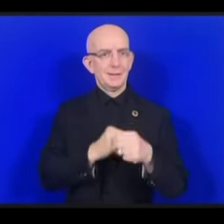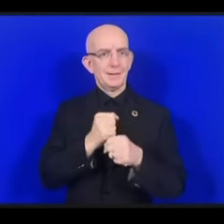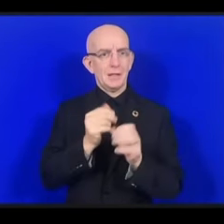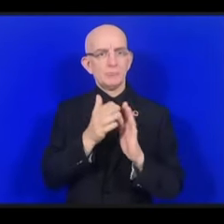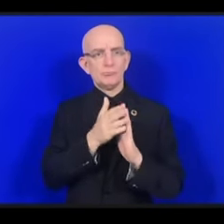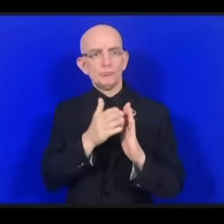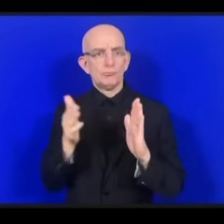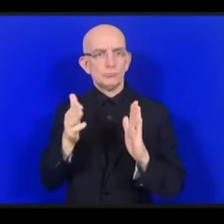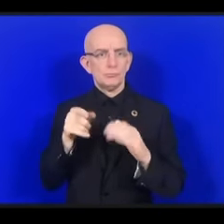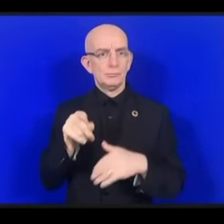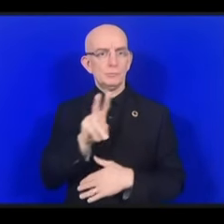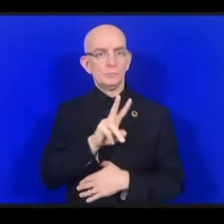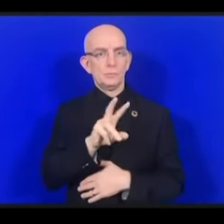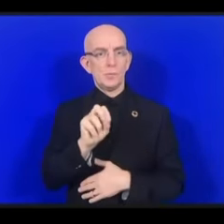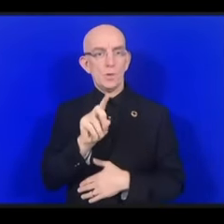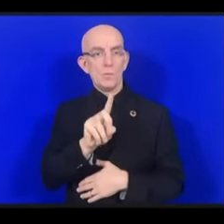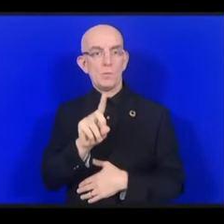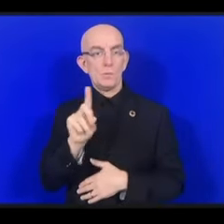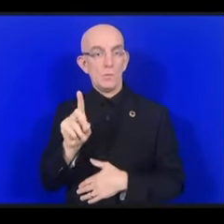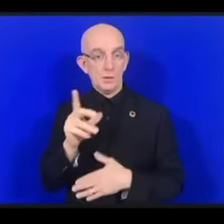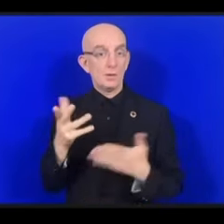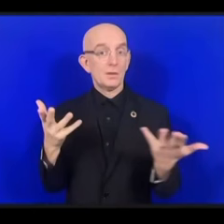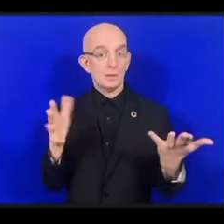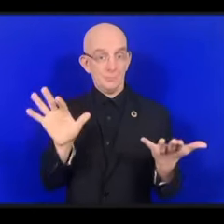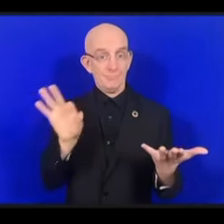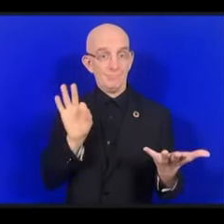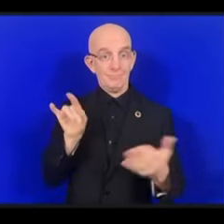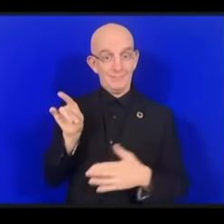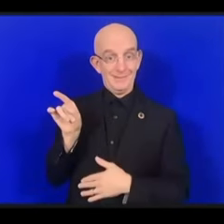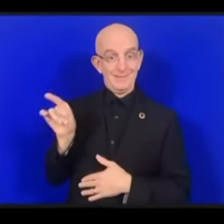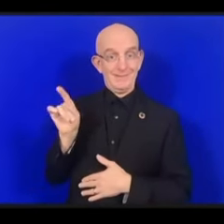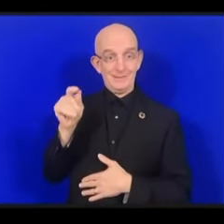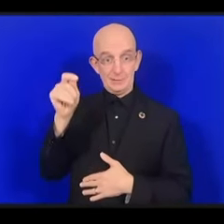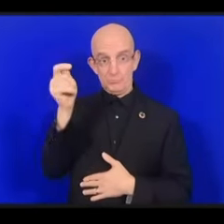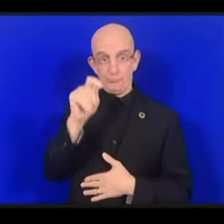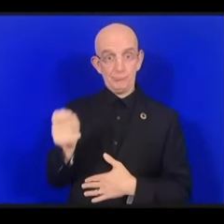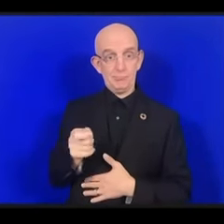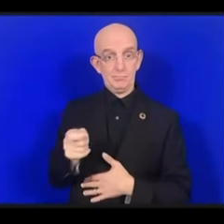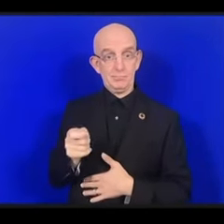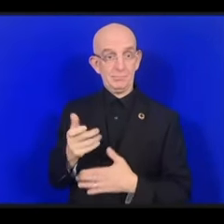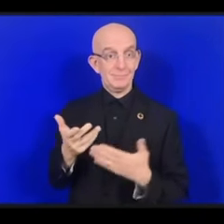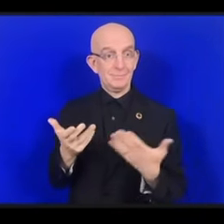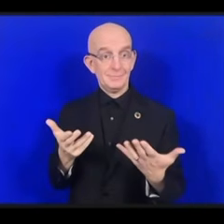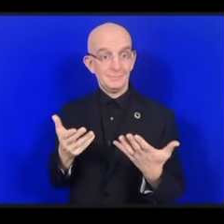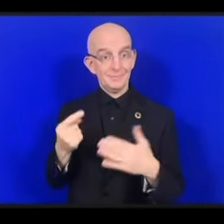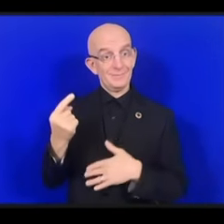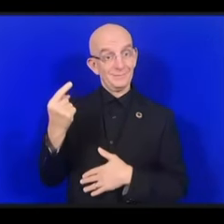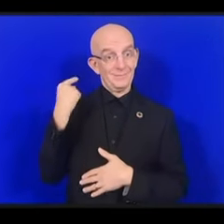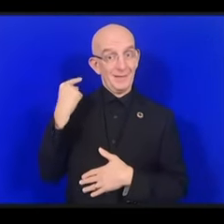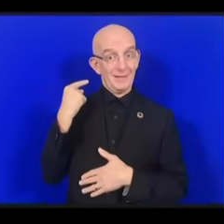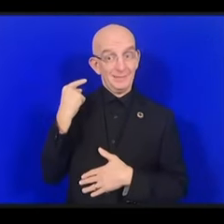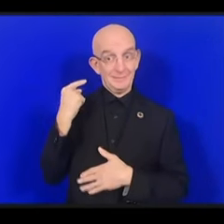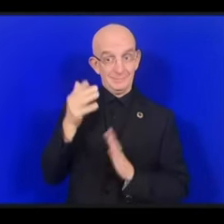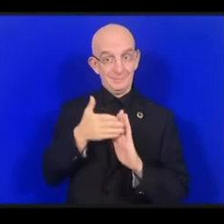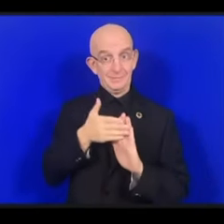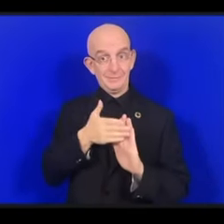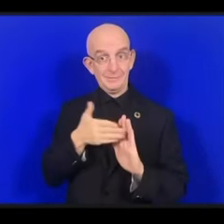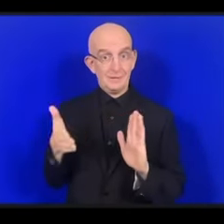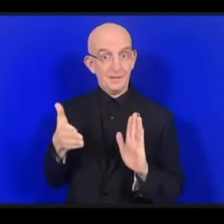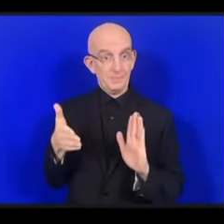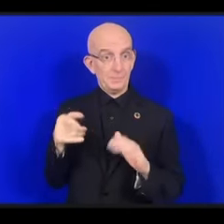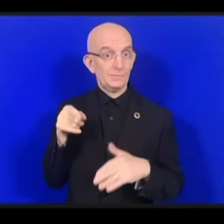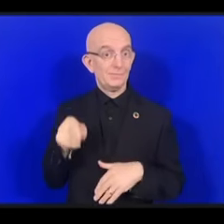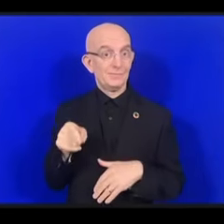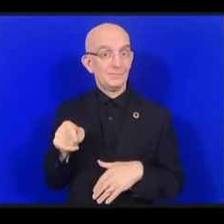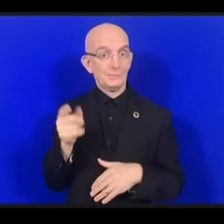expected. At that time, the word Kizuna was no longer used to refer to our personal ties between